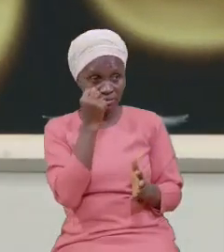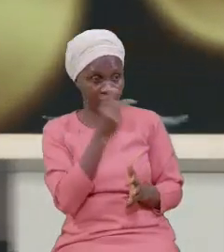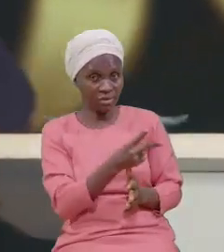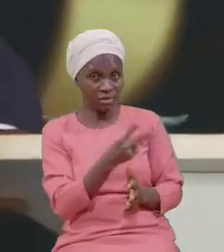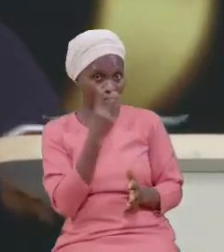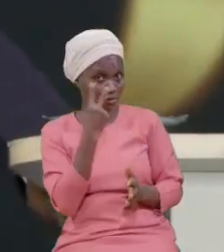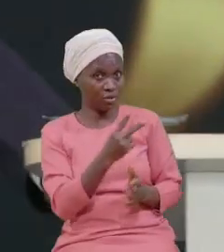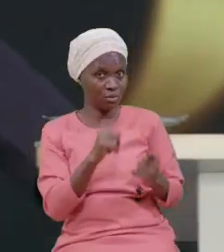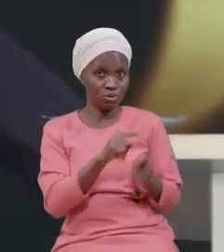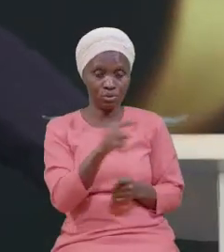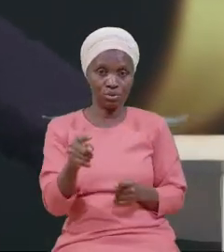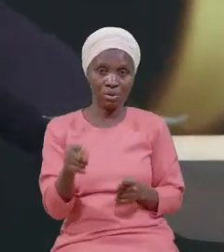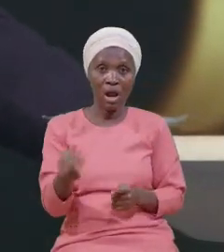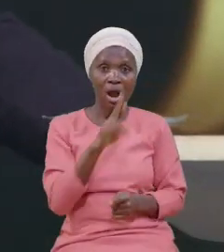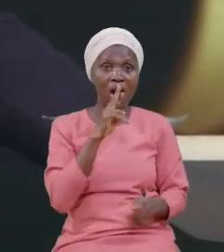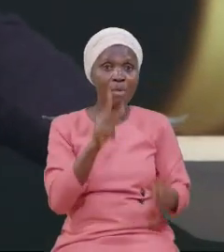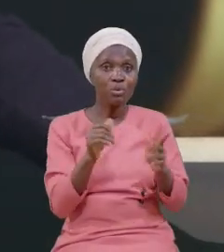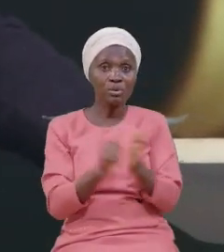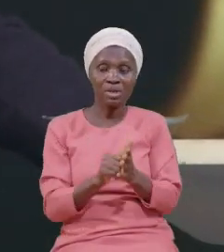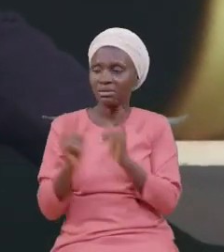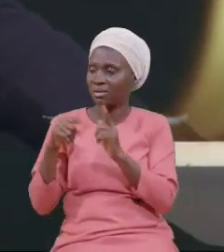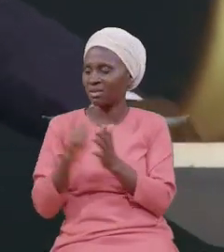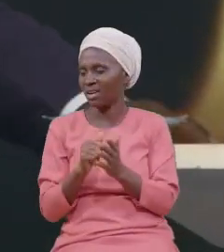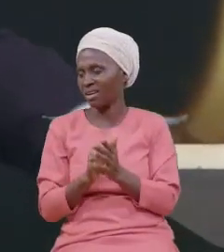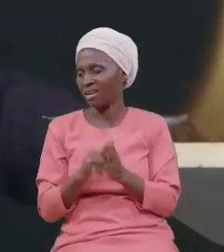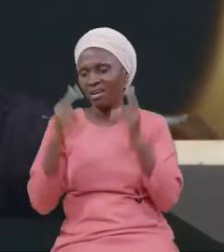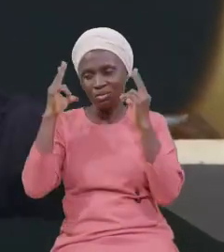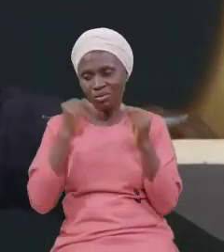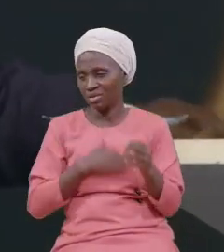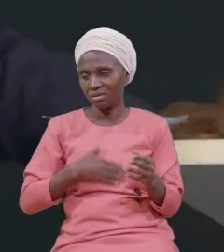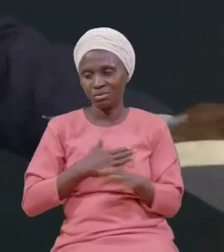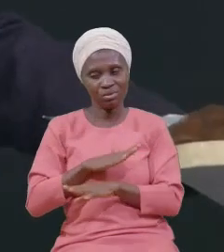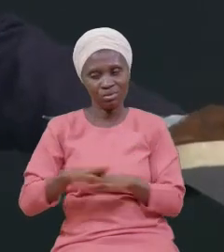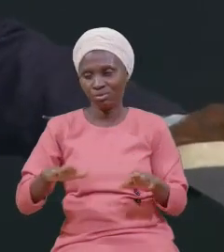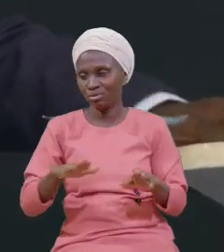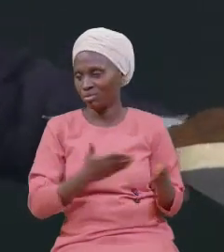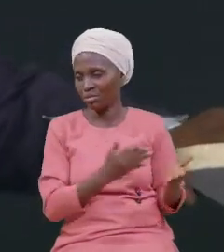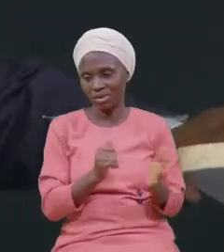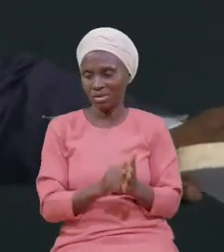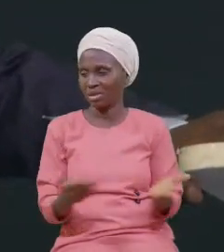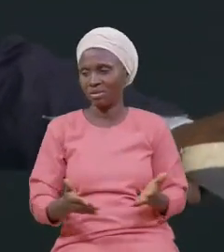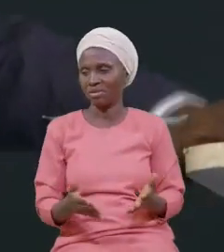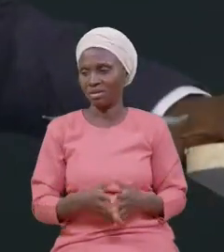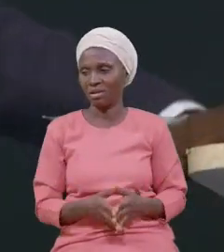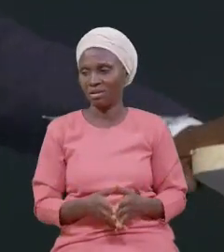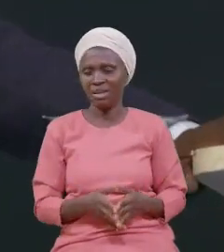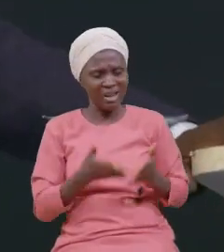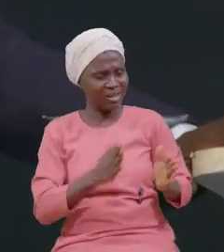Moses, don't bring that here. Let my people go, that they